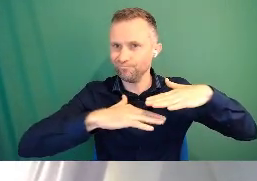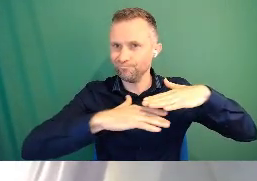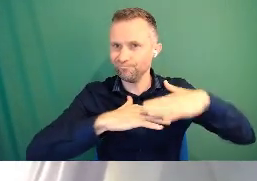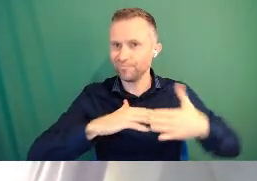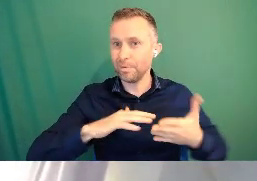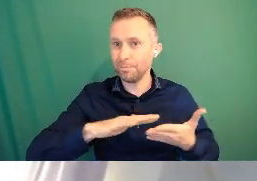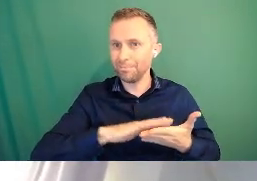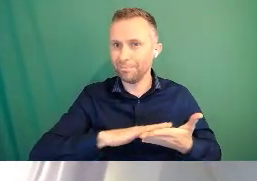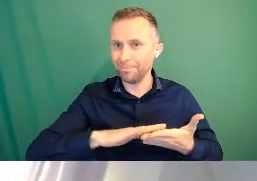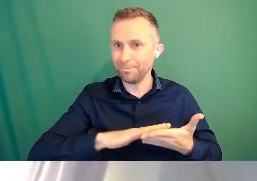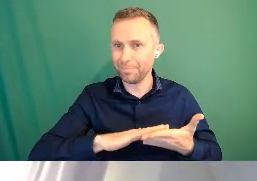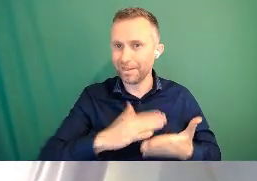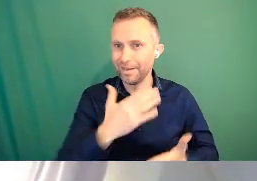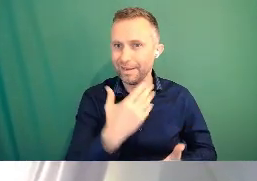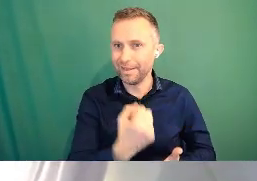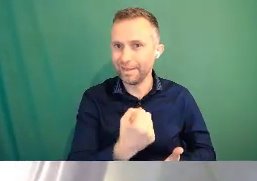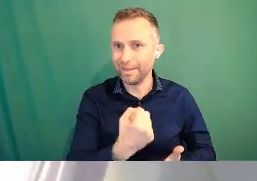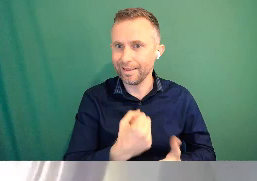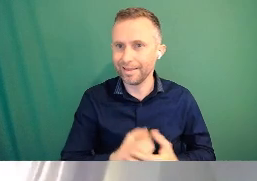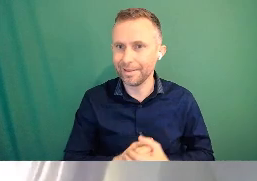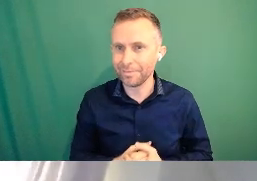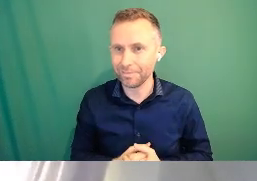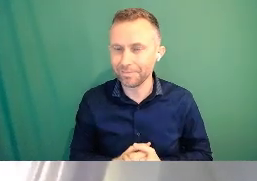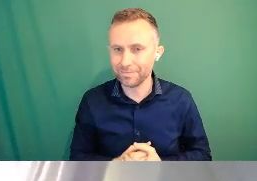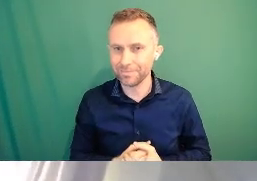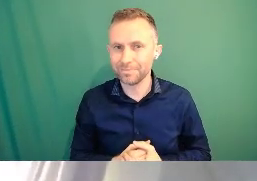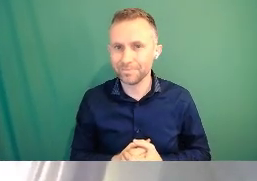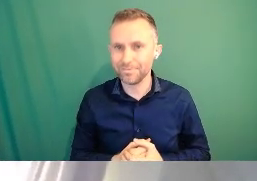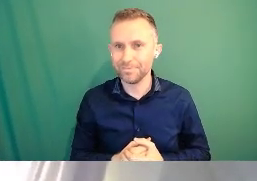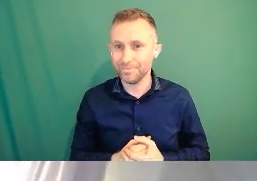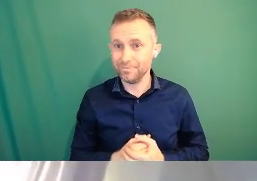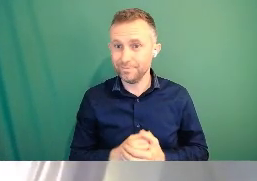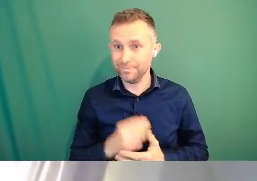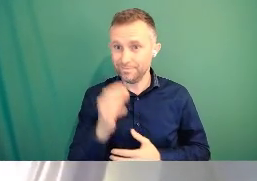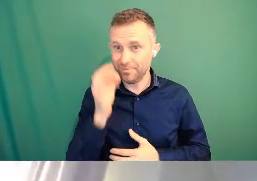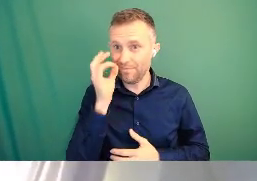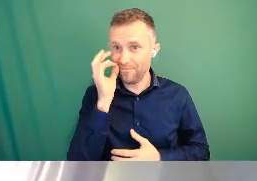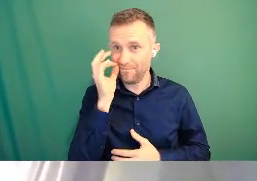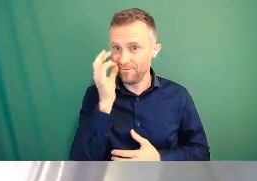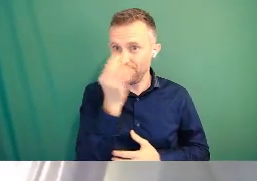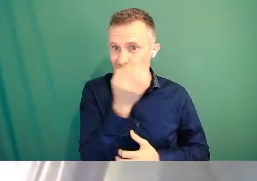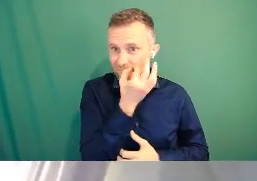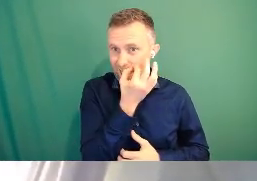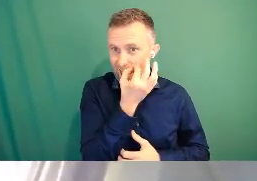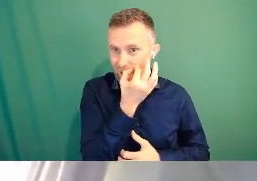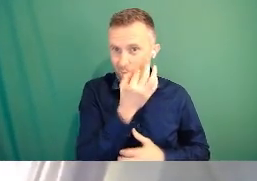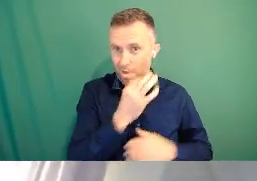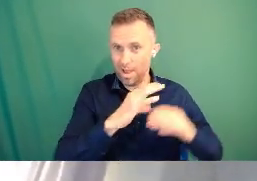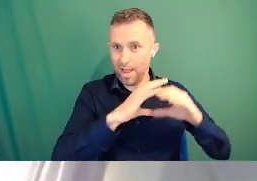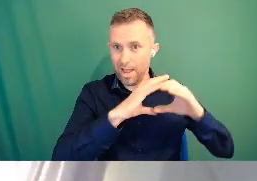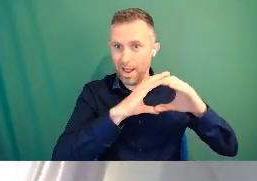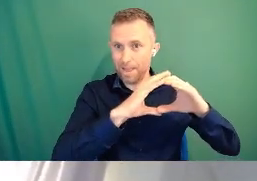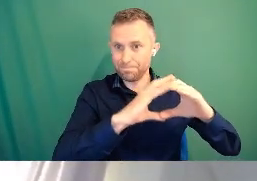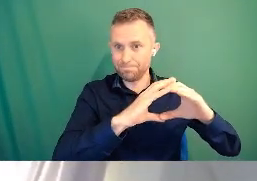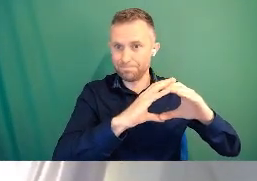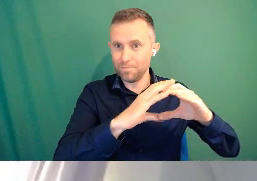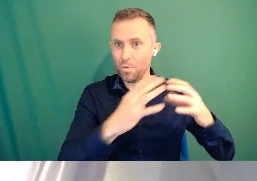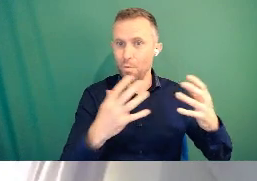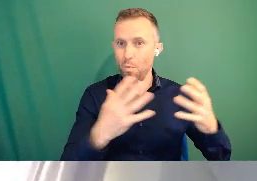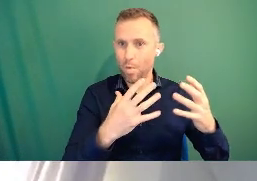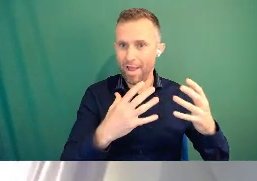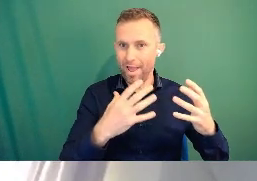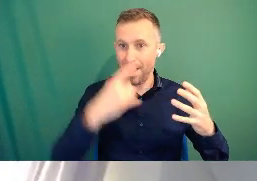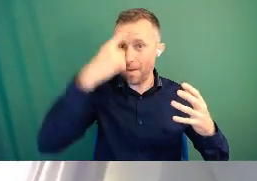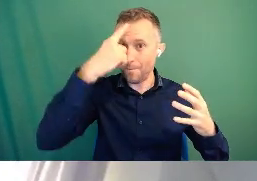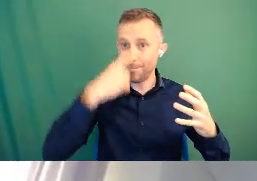of my past colleagues did some research into. They're actually reflecting the secret